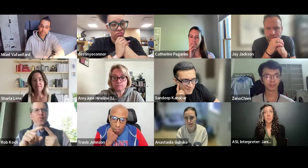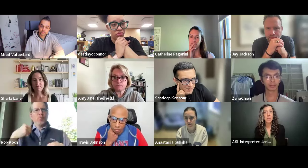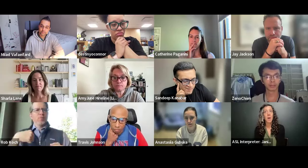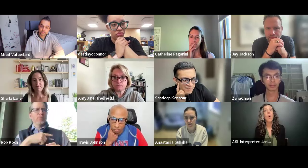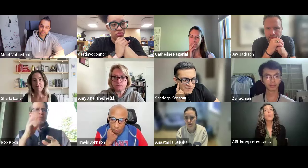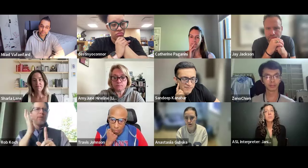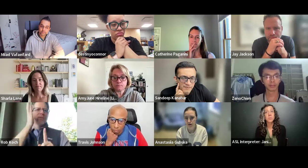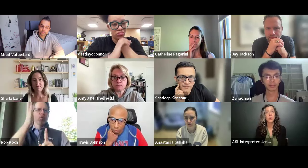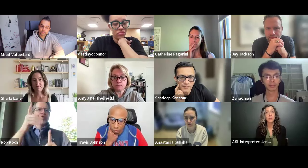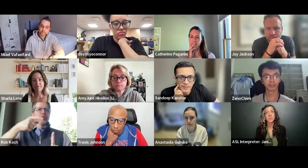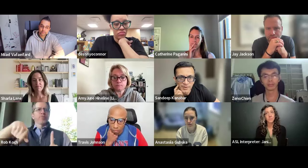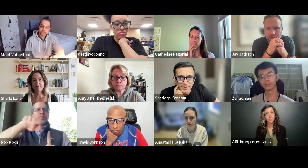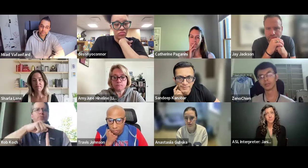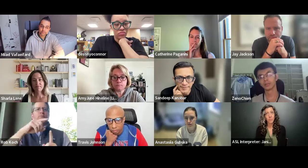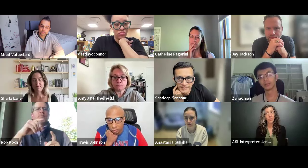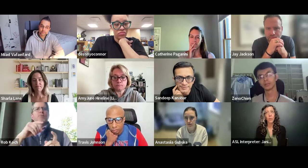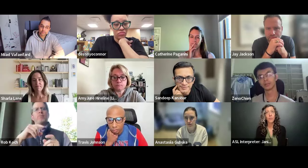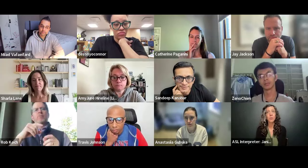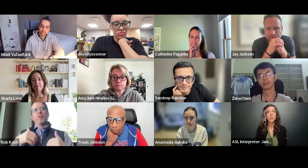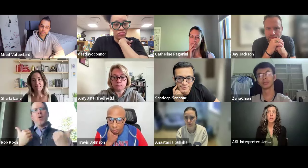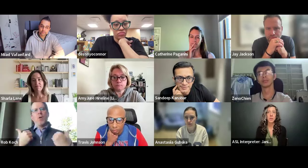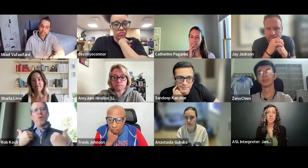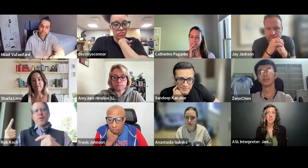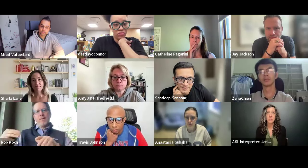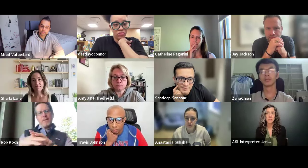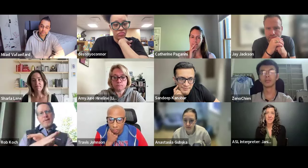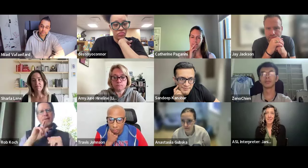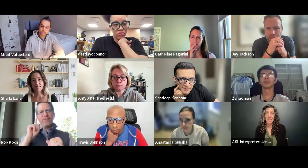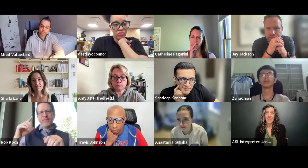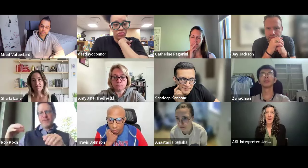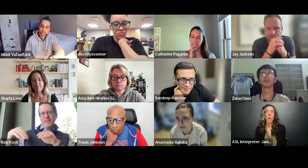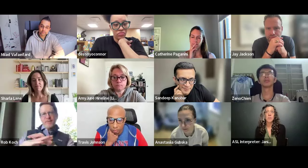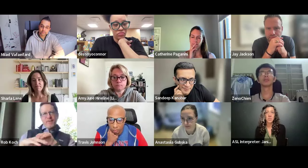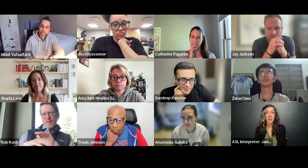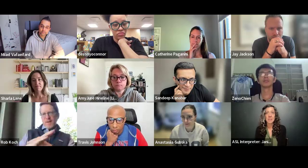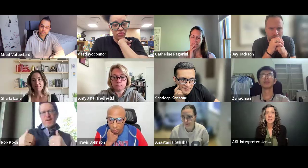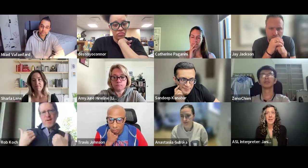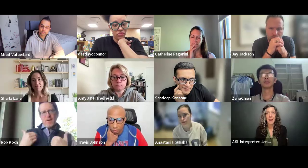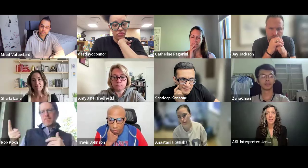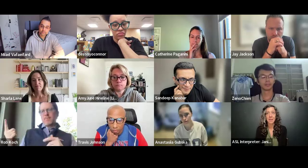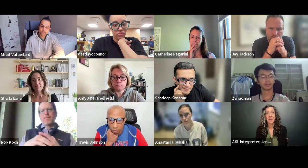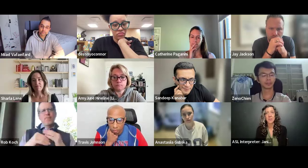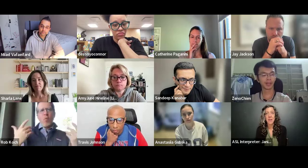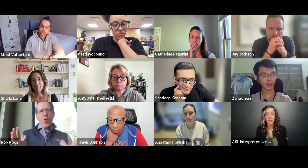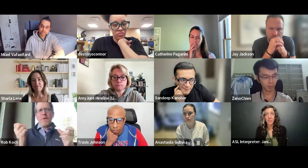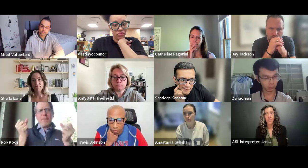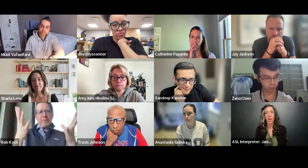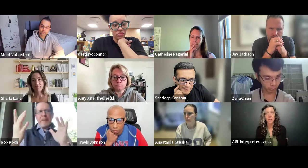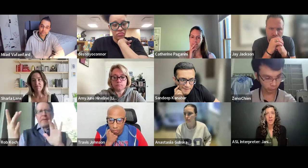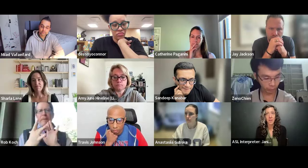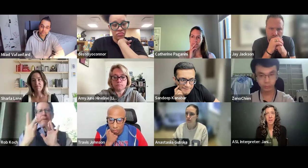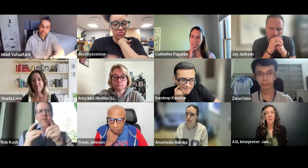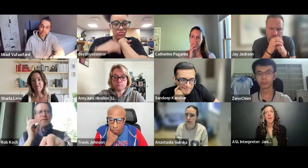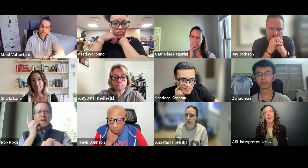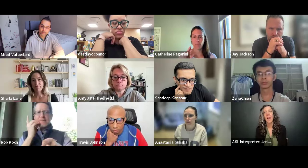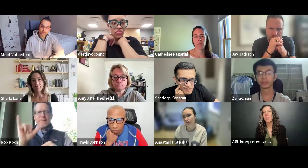to be able to help open doors for future generations that want to get into tech that are deaf or hard